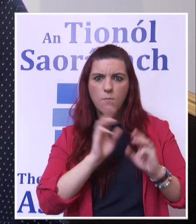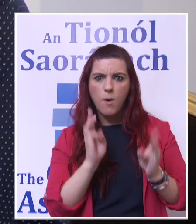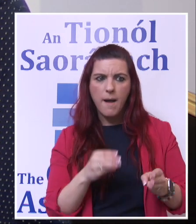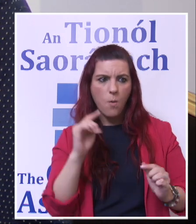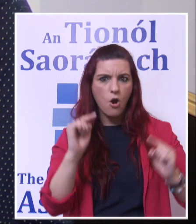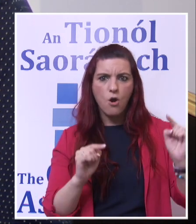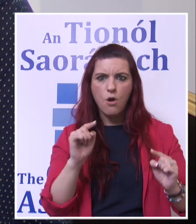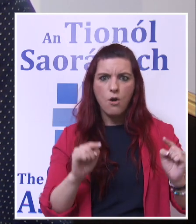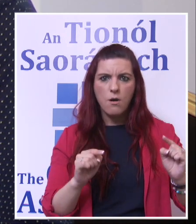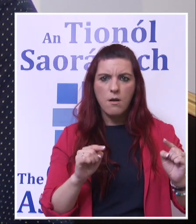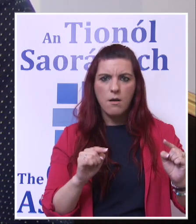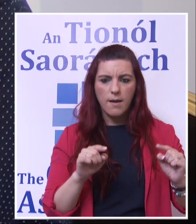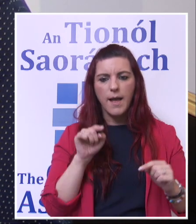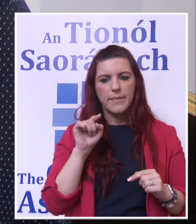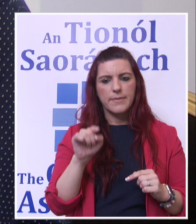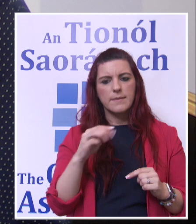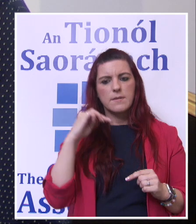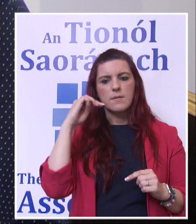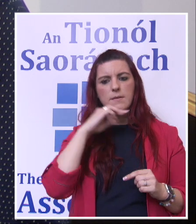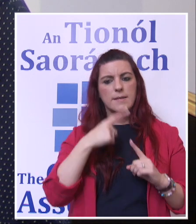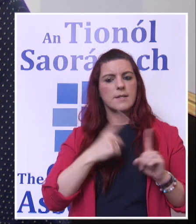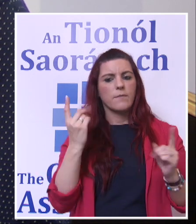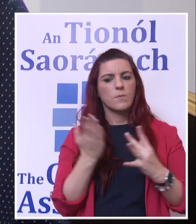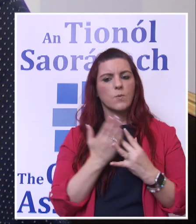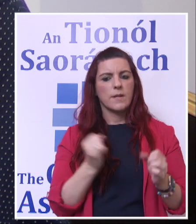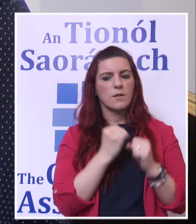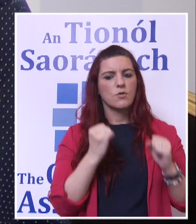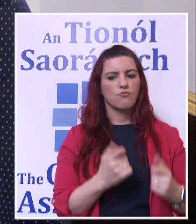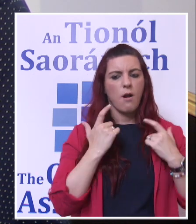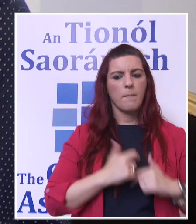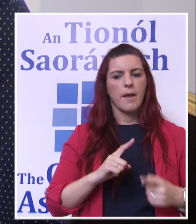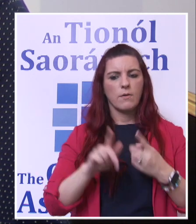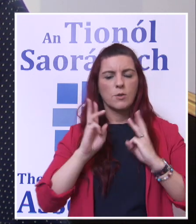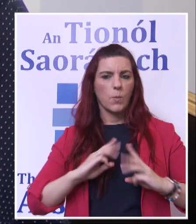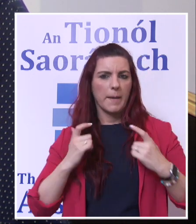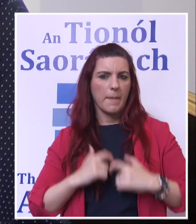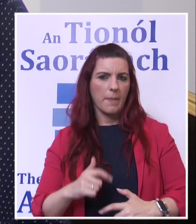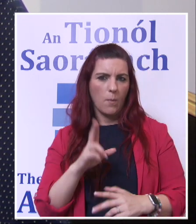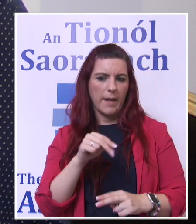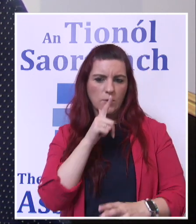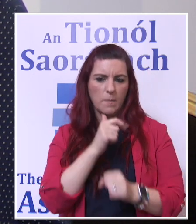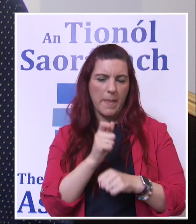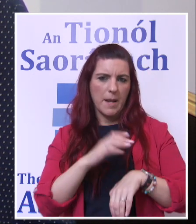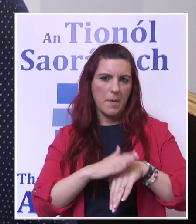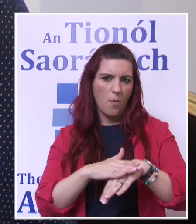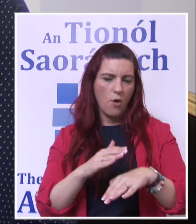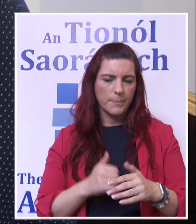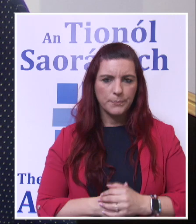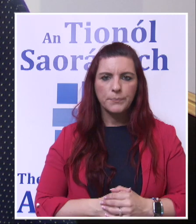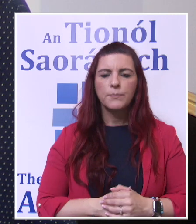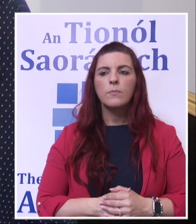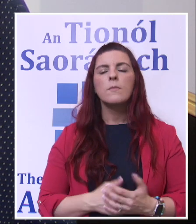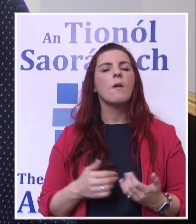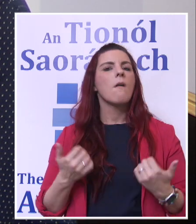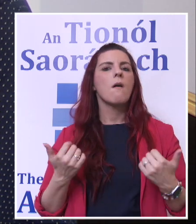DEM? And this is, in essence, the difference between a strong mayor and a weak mayor that we could talk a little bit more about.